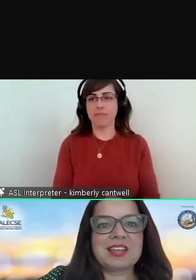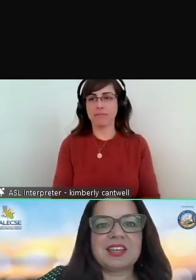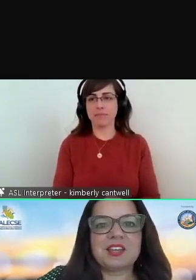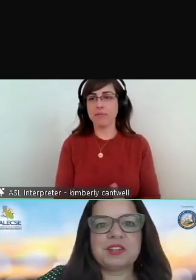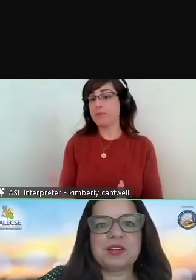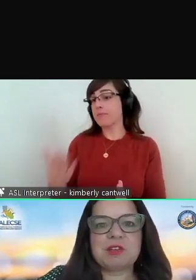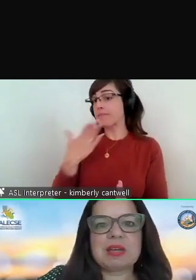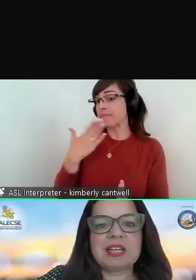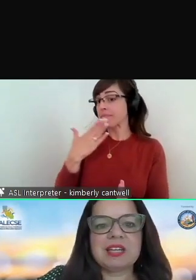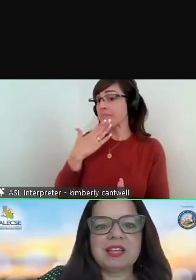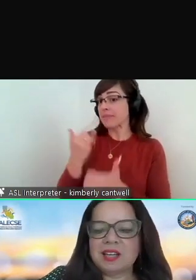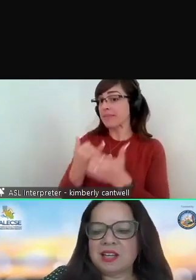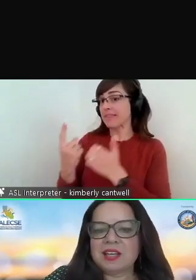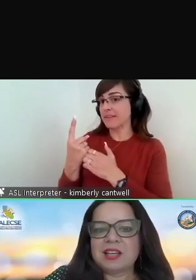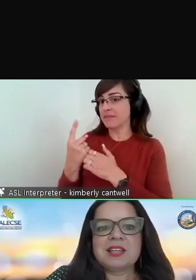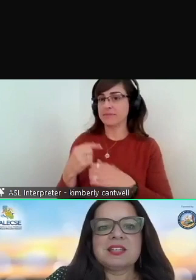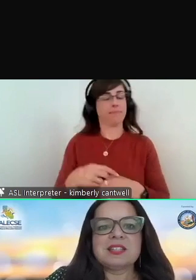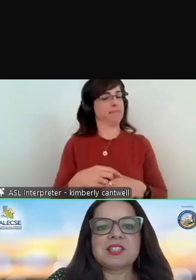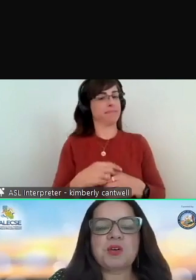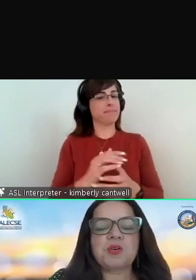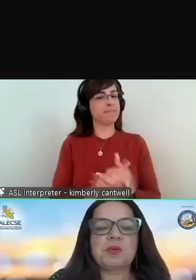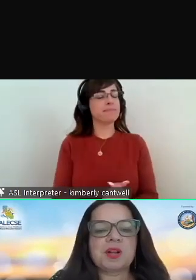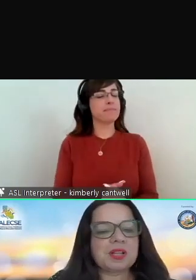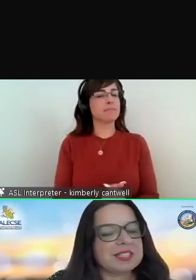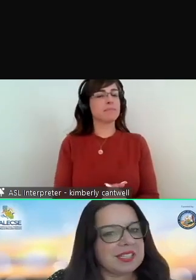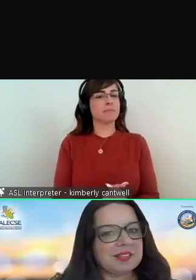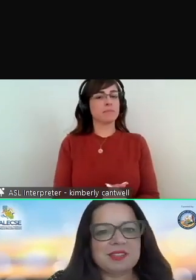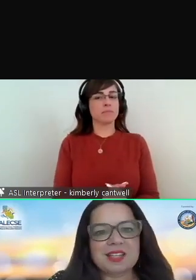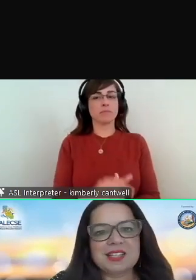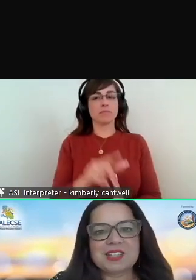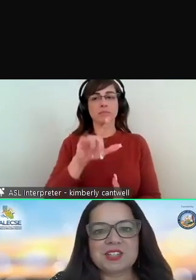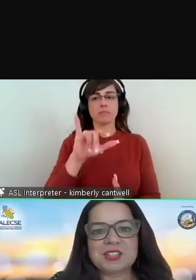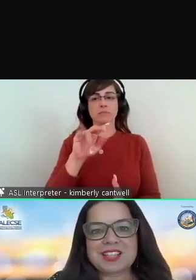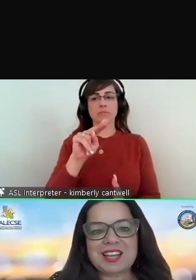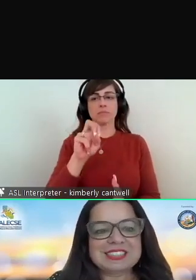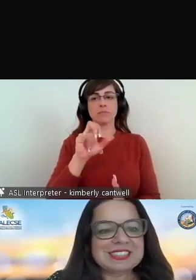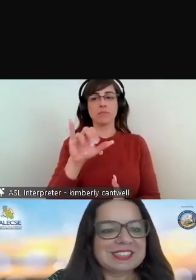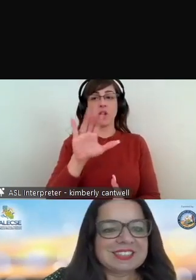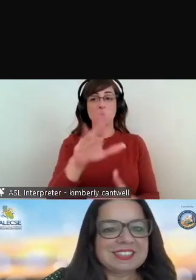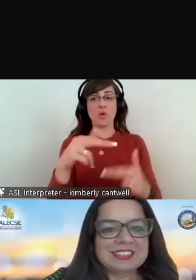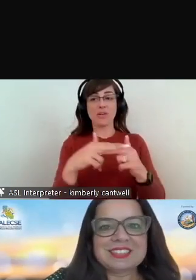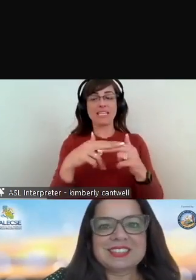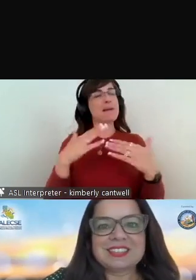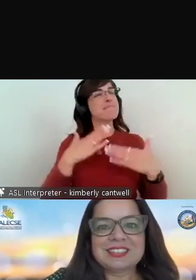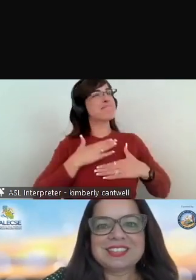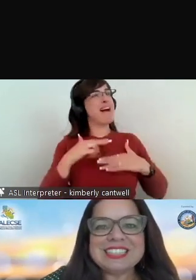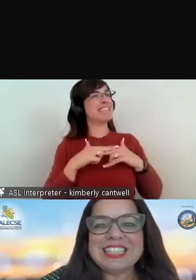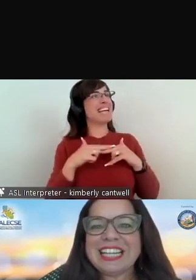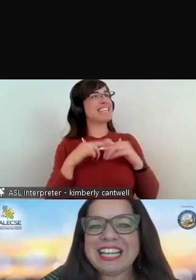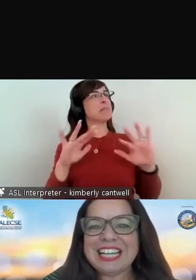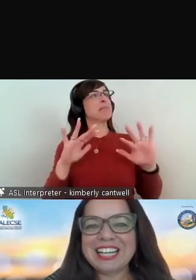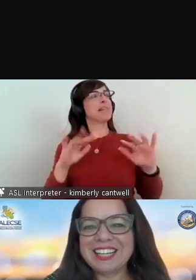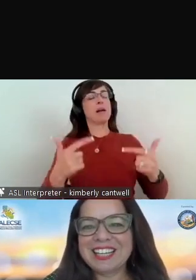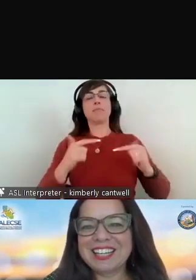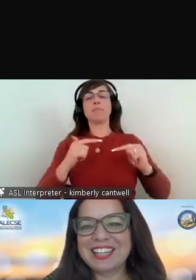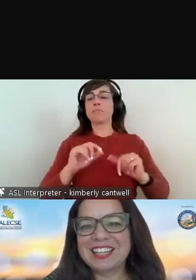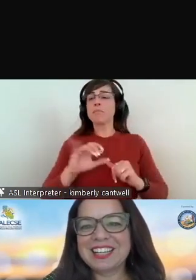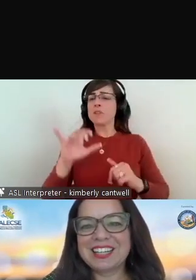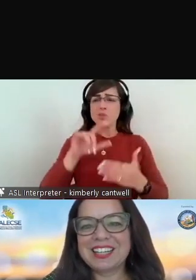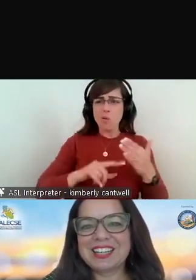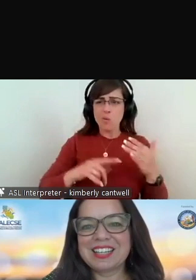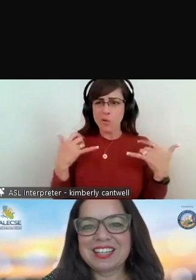Okay, thank you, everybody. So, Lindsay, these are your slides. These are my slides, yeah. So what